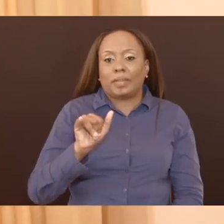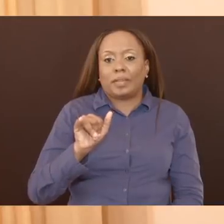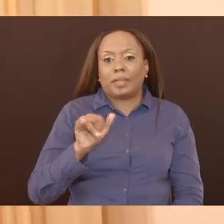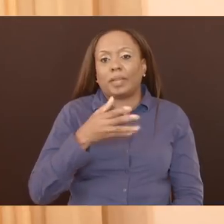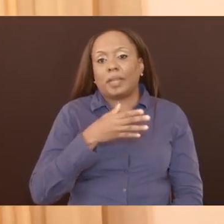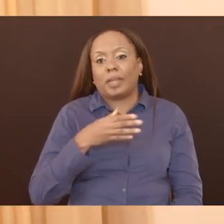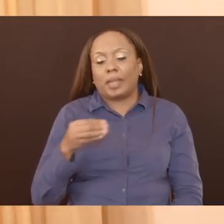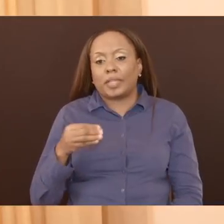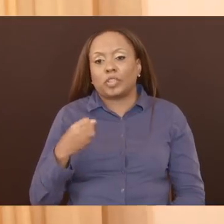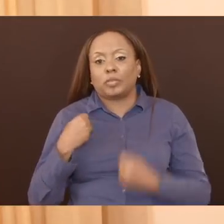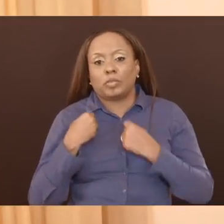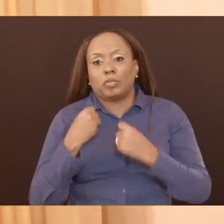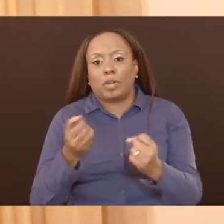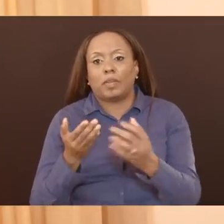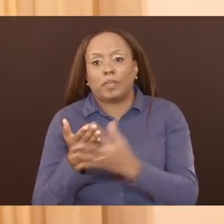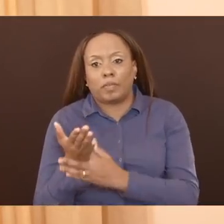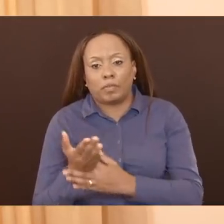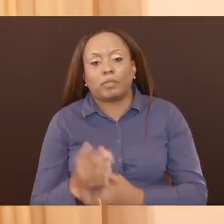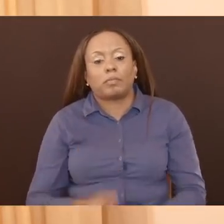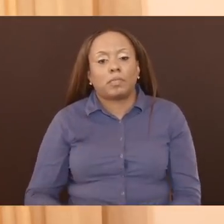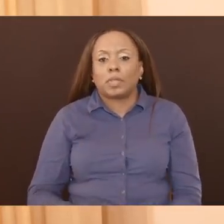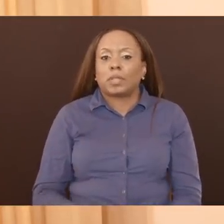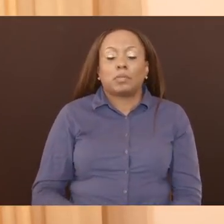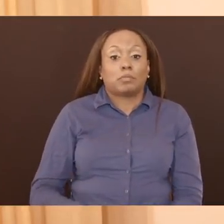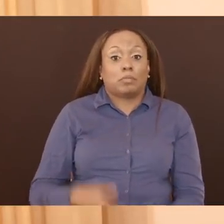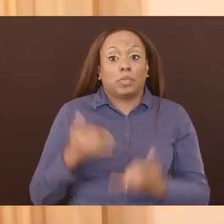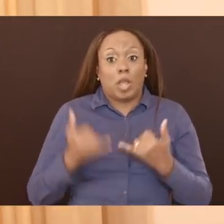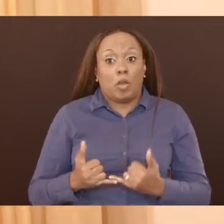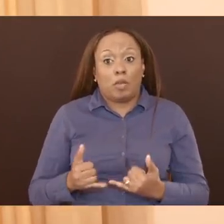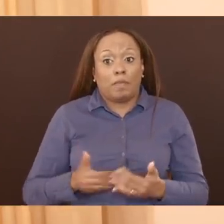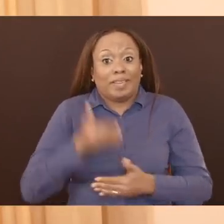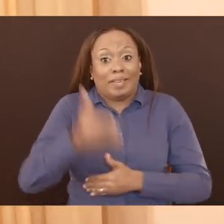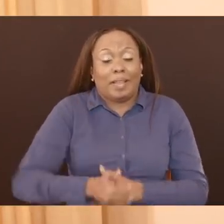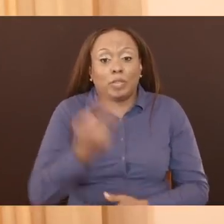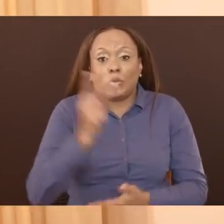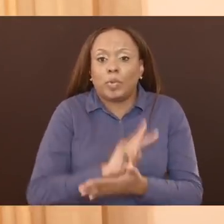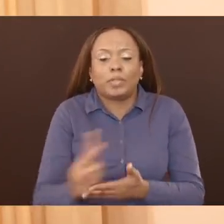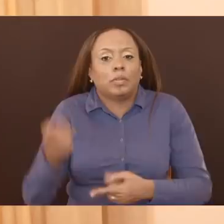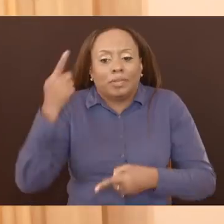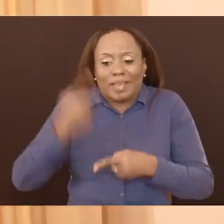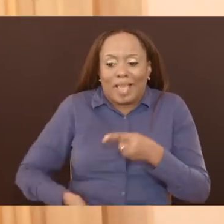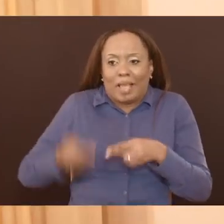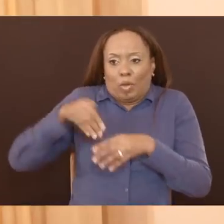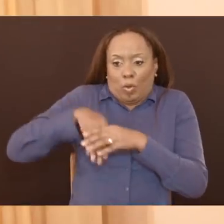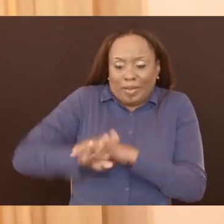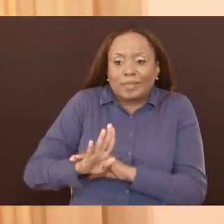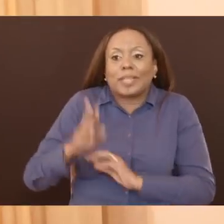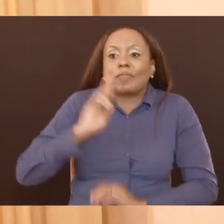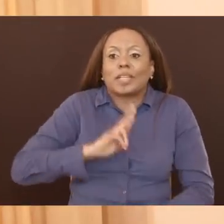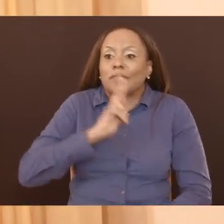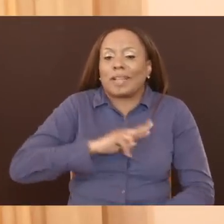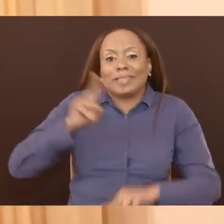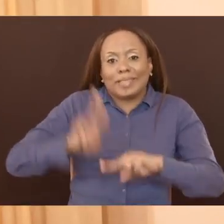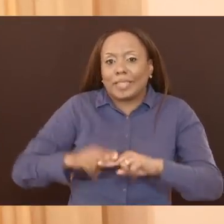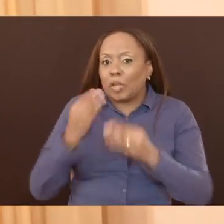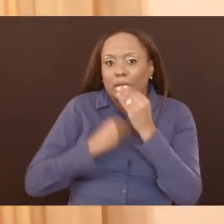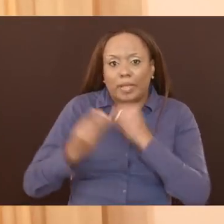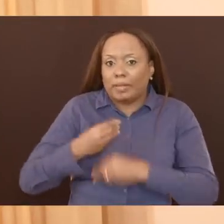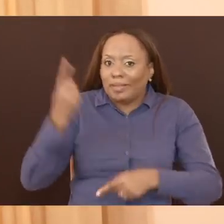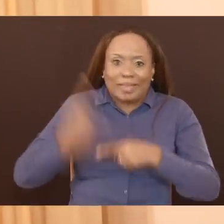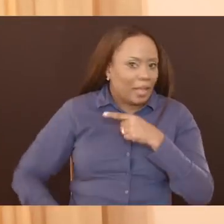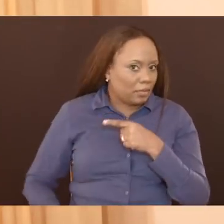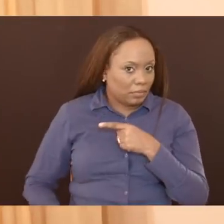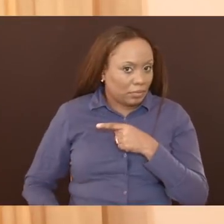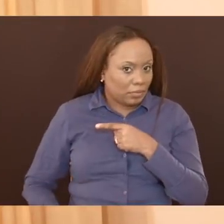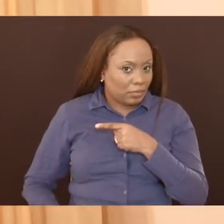food restaurants for the next 2 weeks, while at the same time continuing to ask you not to gather in shops